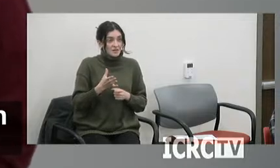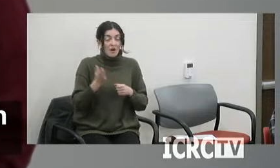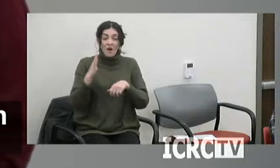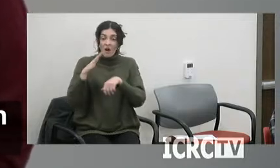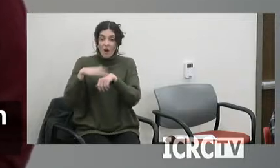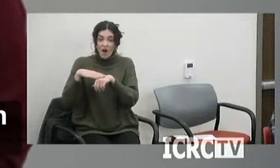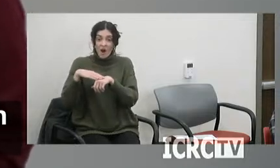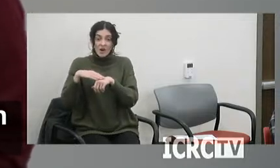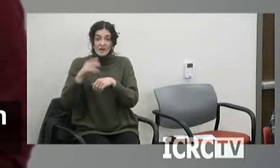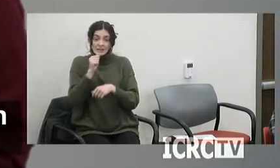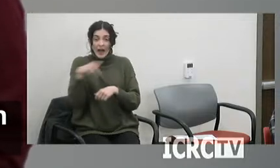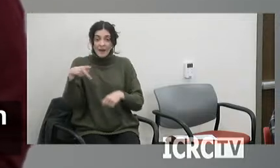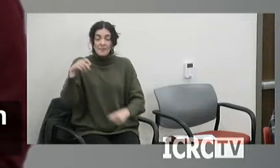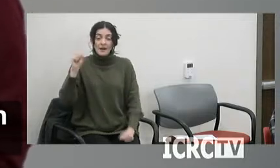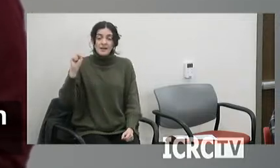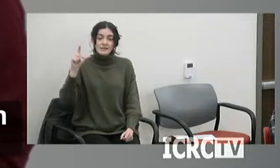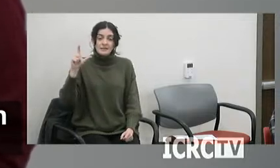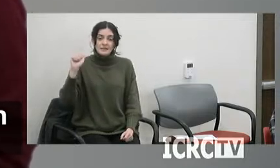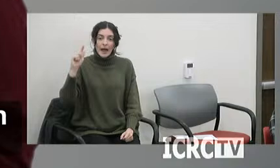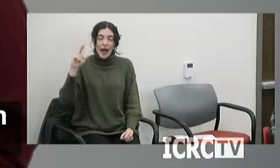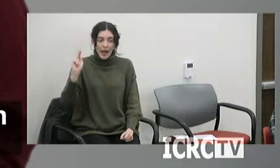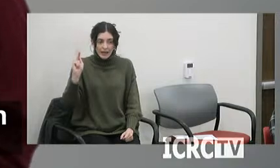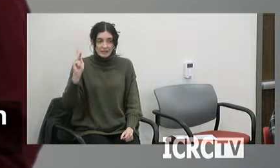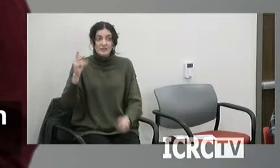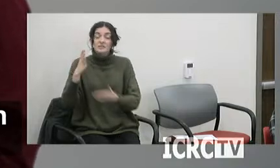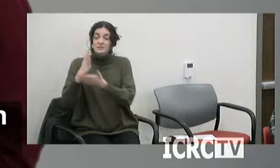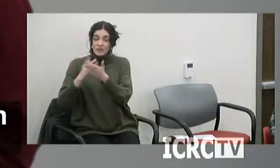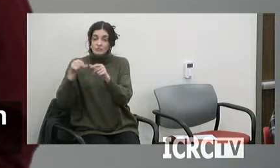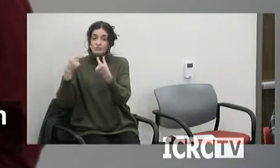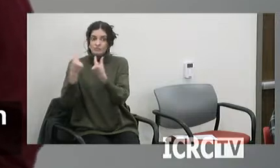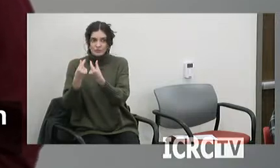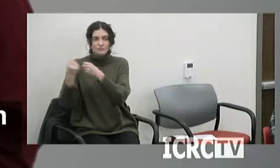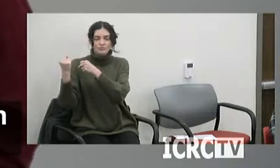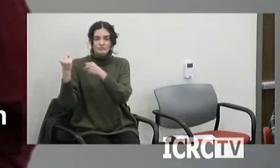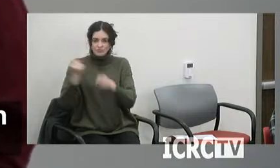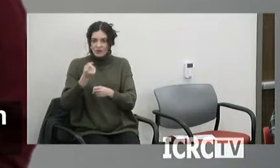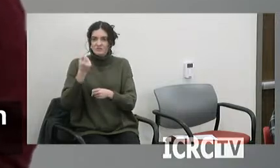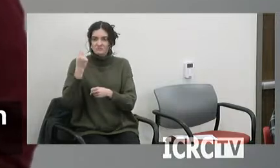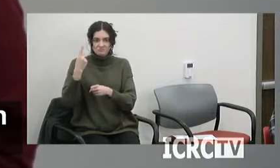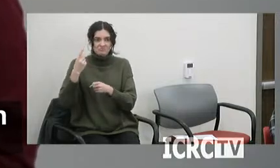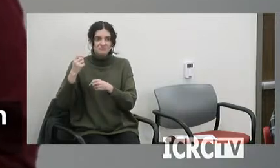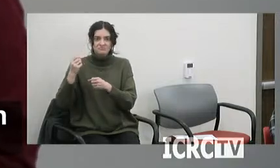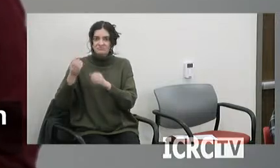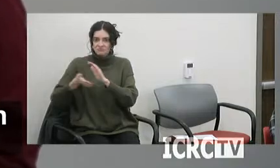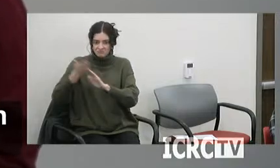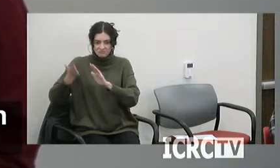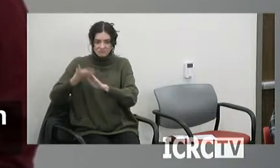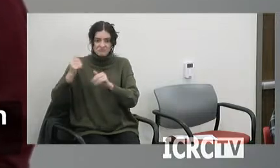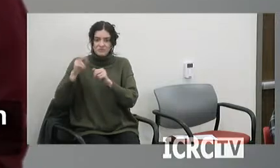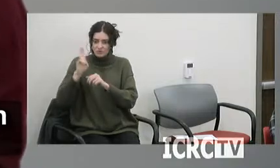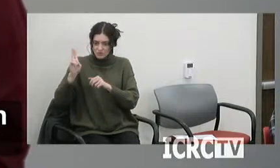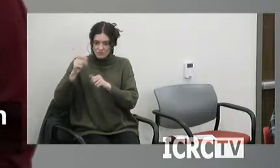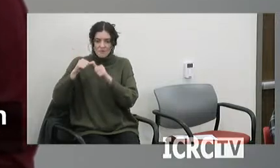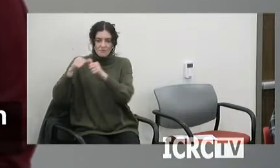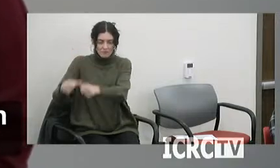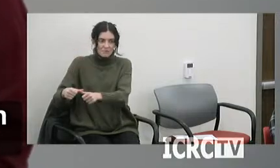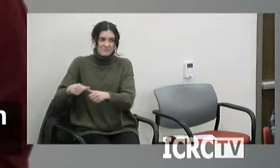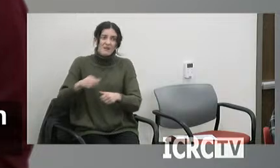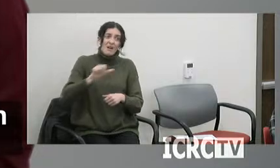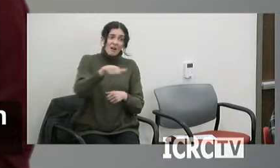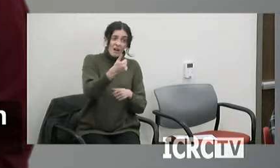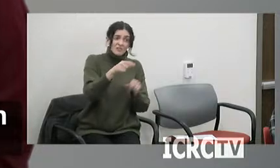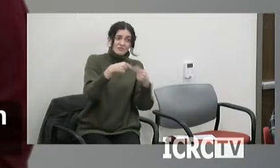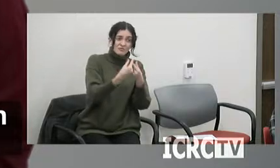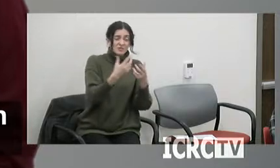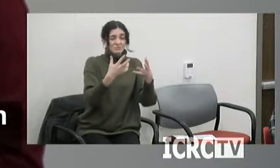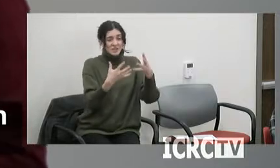app, some groups are using this well, and other groups still need more help in using it. This